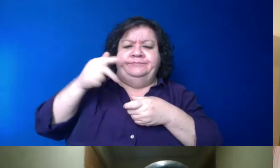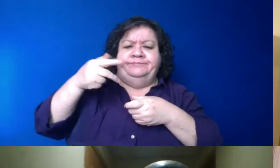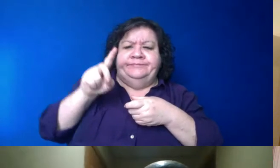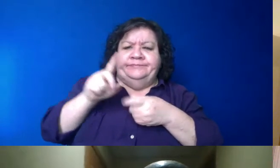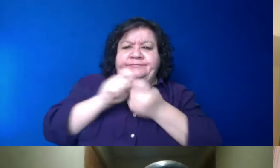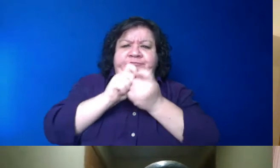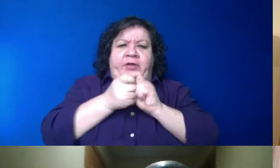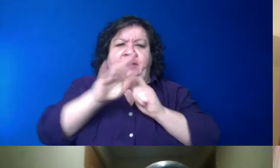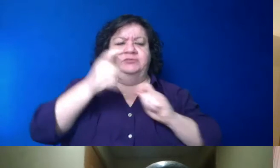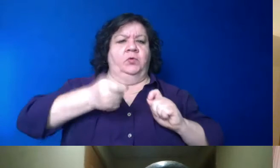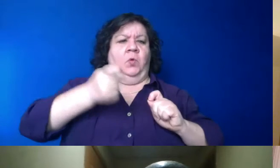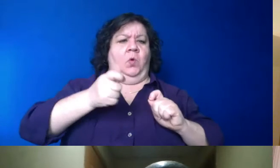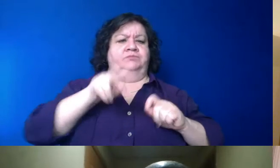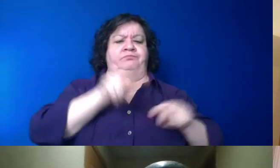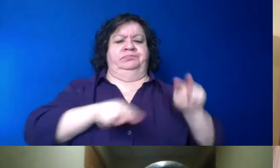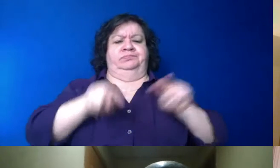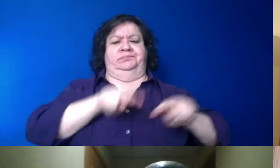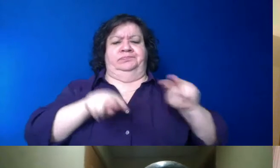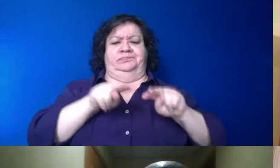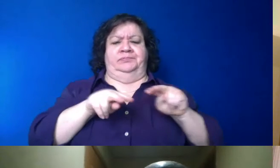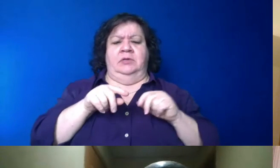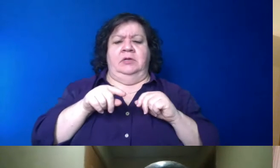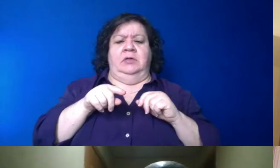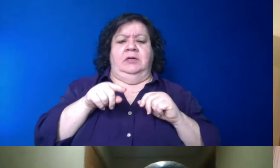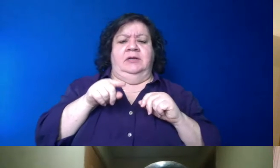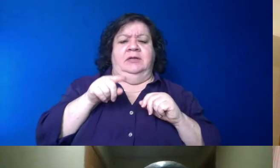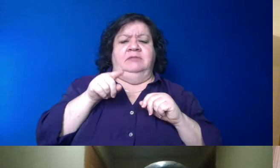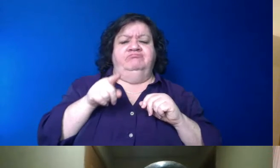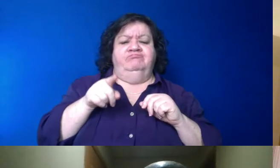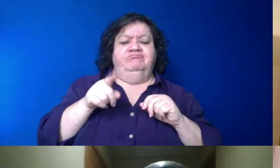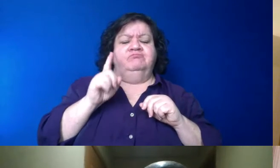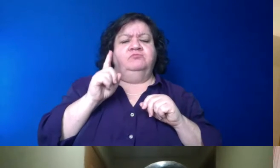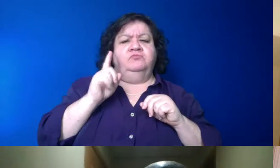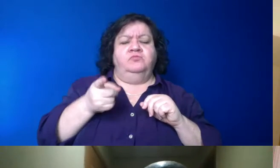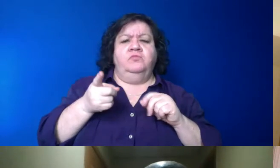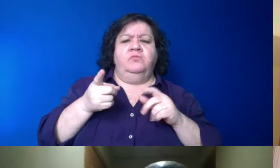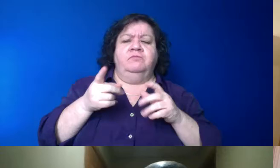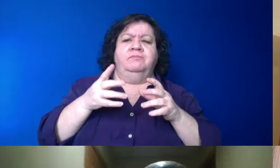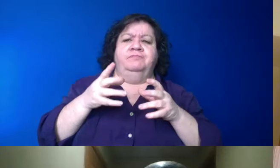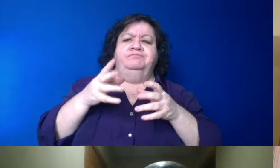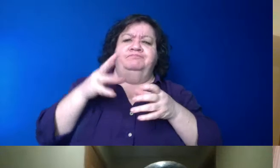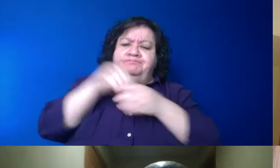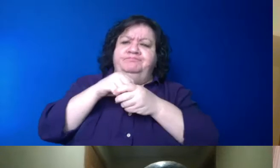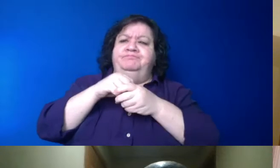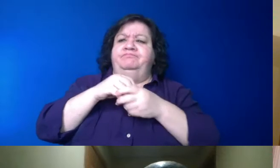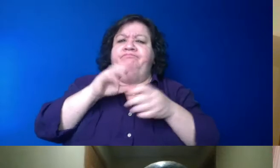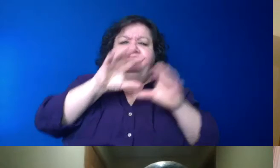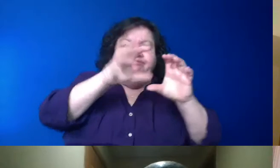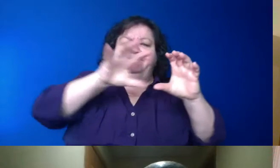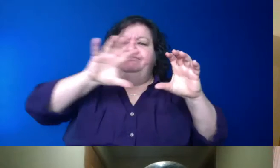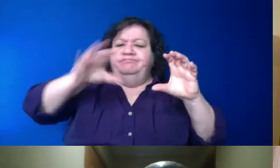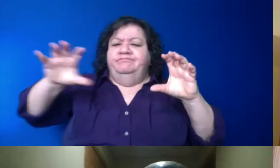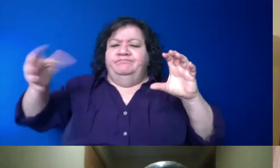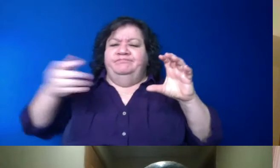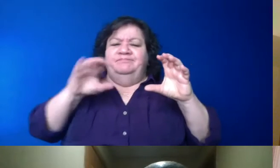Court, and the European Court. Probably the Inter-American Court can share a lot of positive lessons with